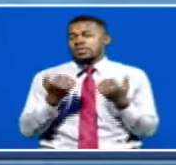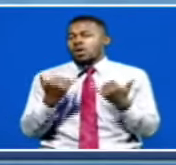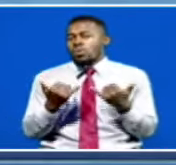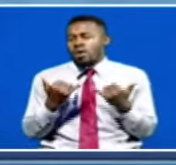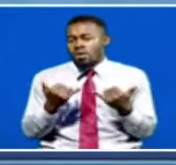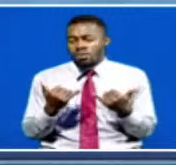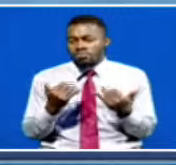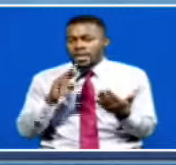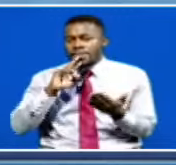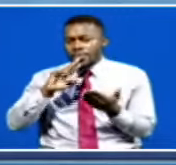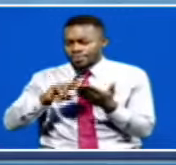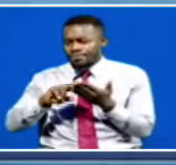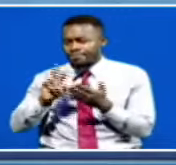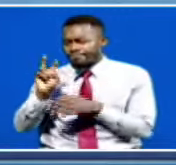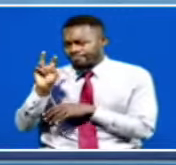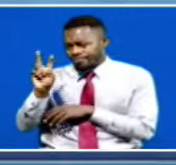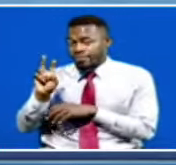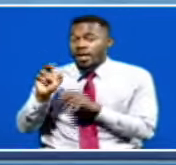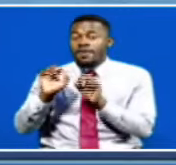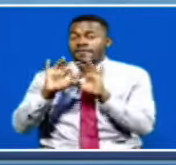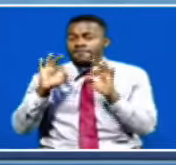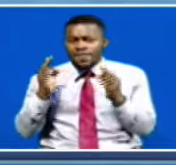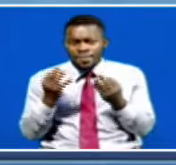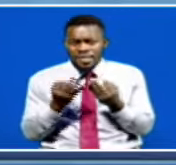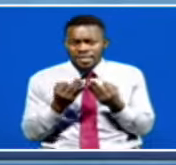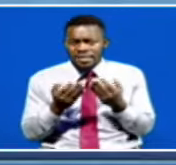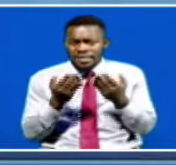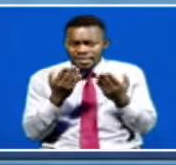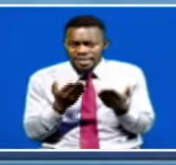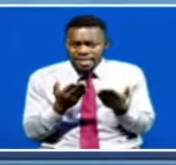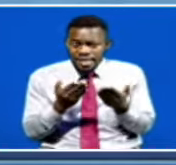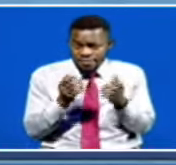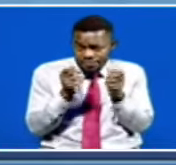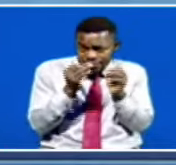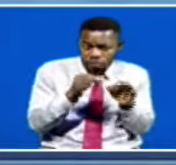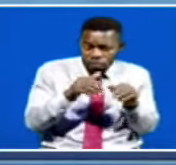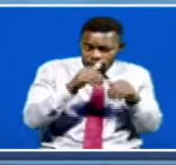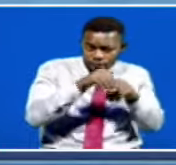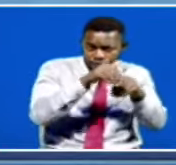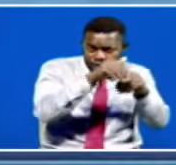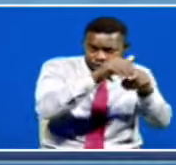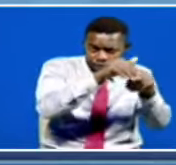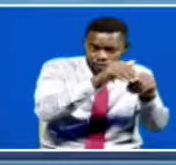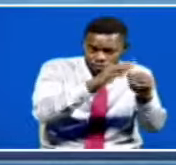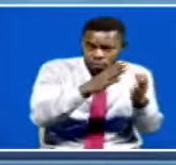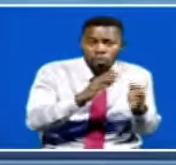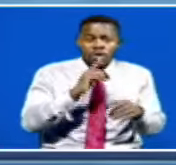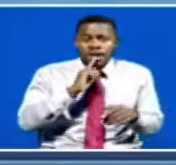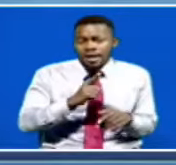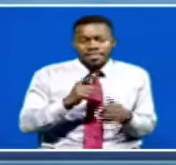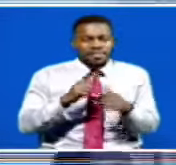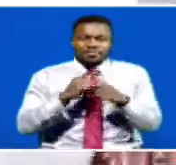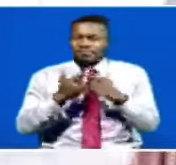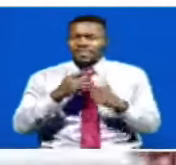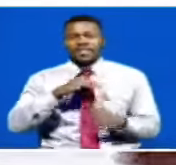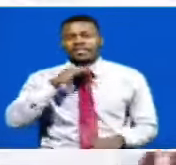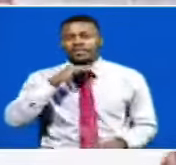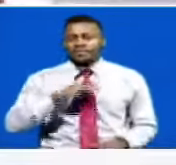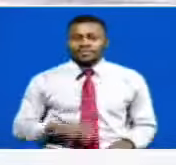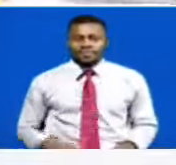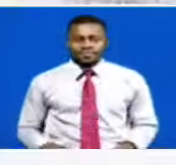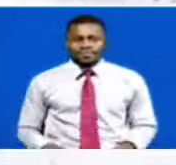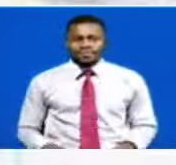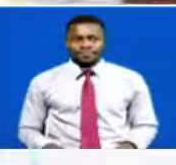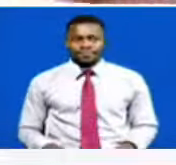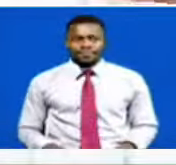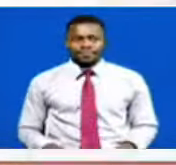Bwire now reports, families that fail to heed the warning get their homes torched in the wee hours of the night.